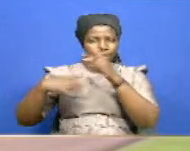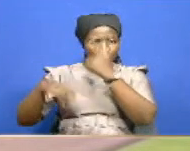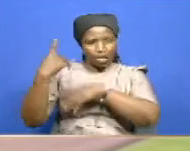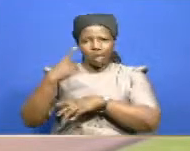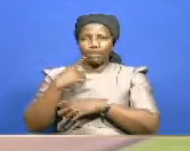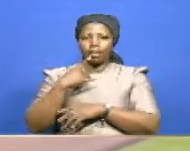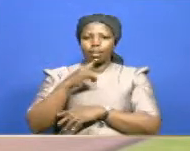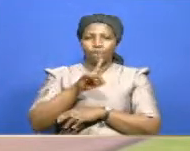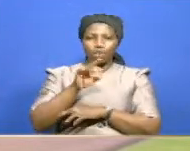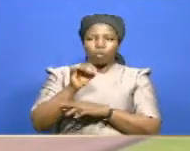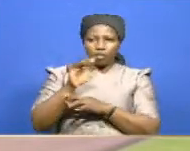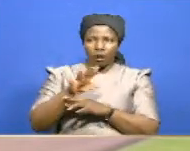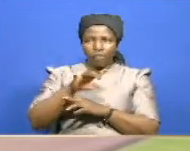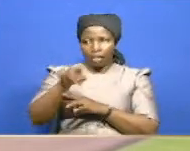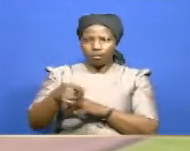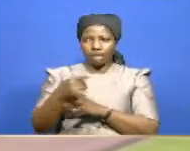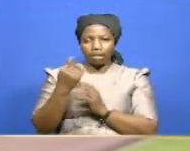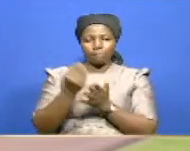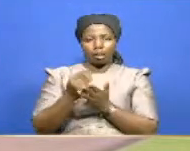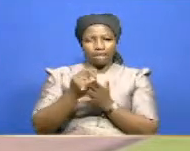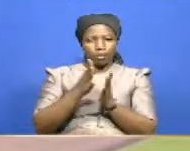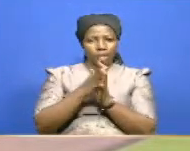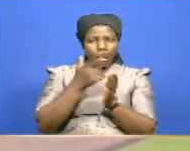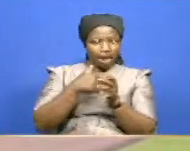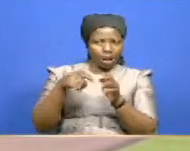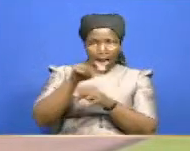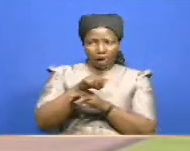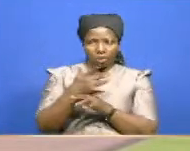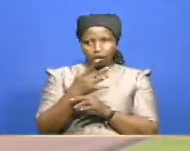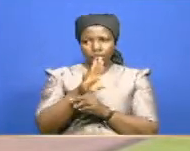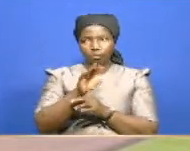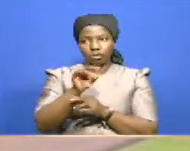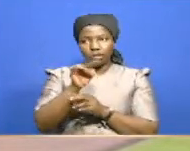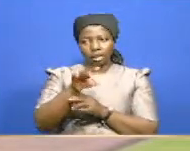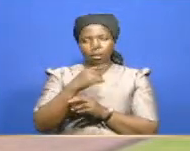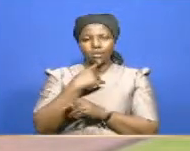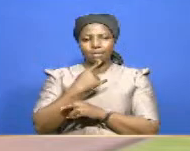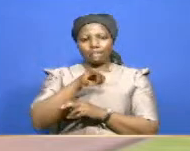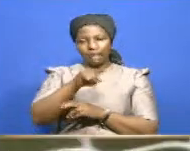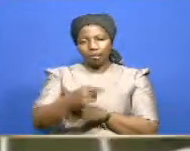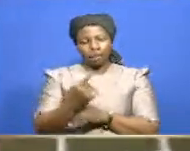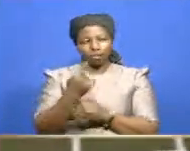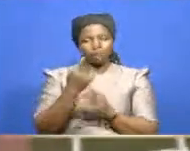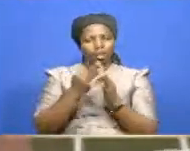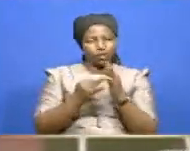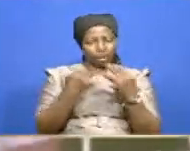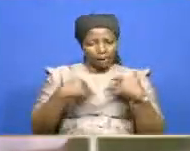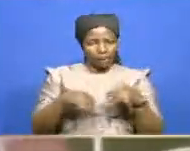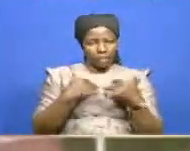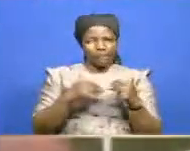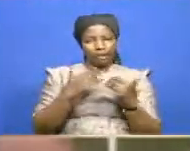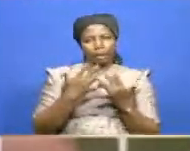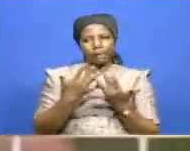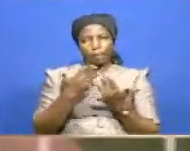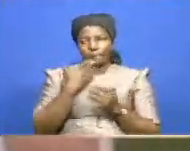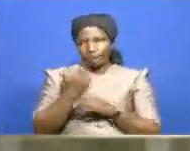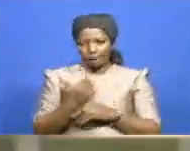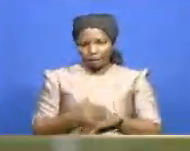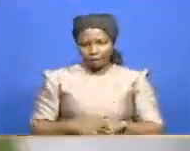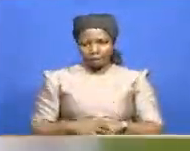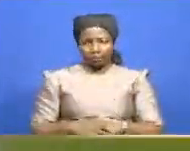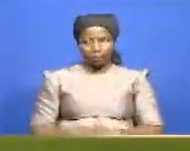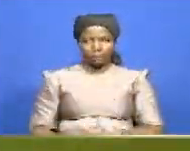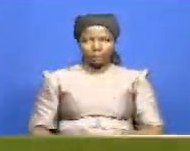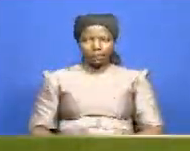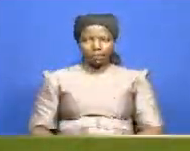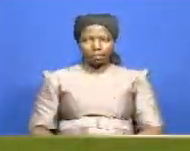with a bonus of 35,000 shillings if they play level par on better of 4 rounds. To try and tuck